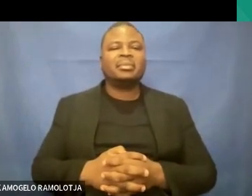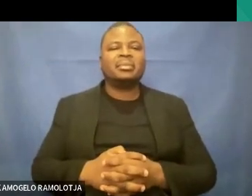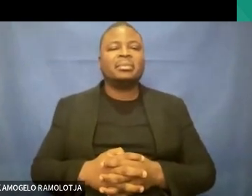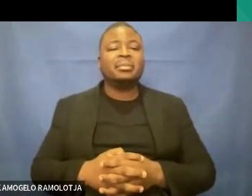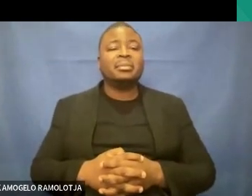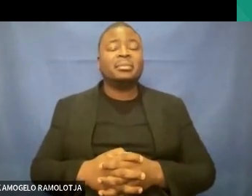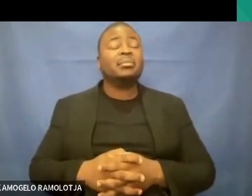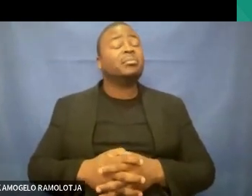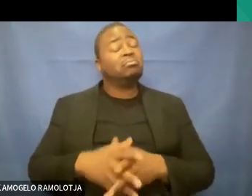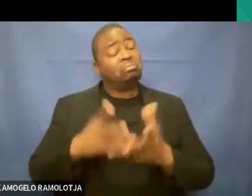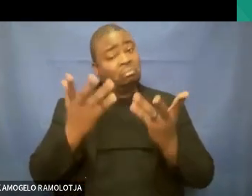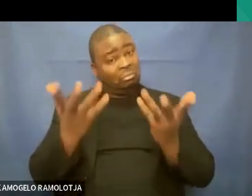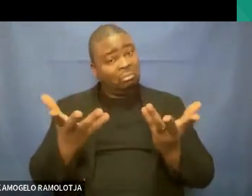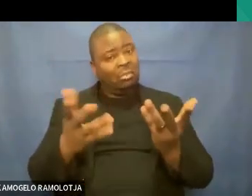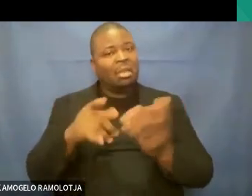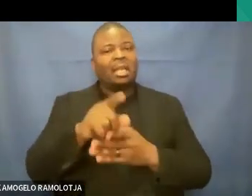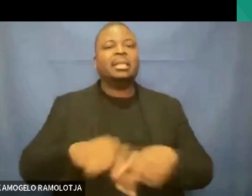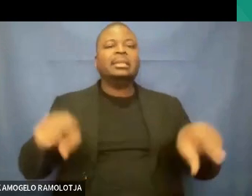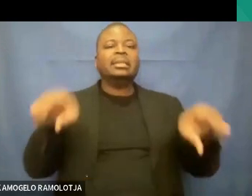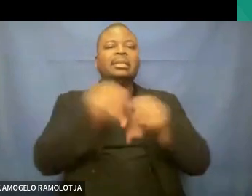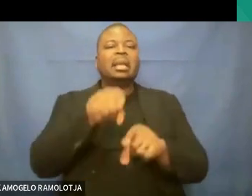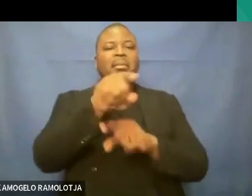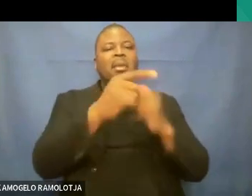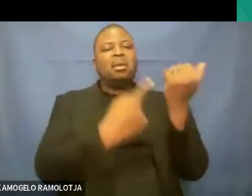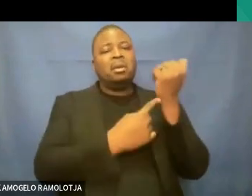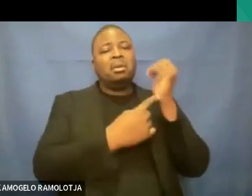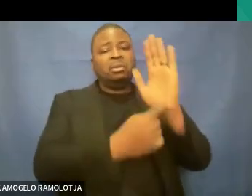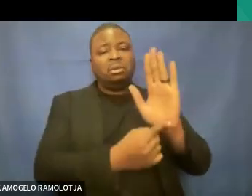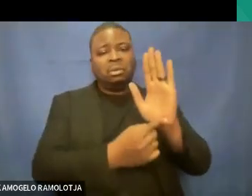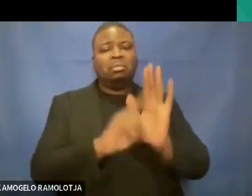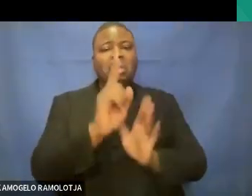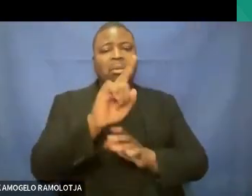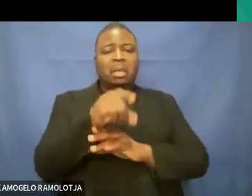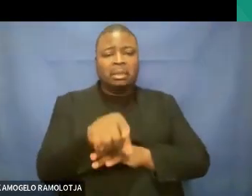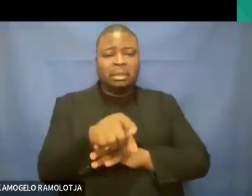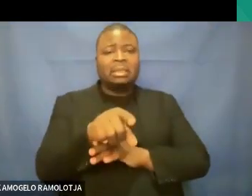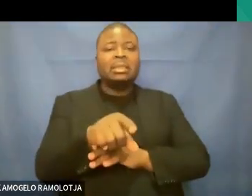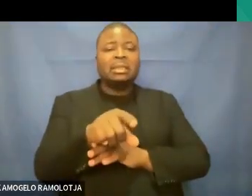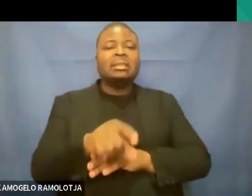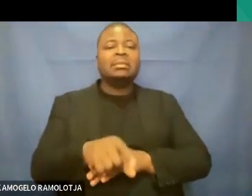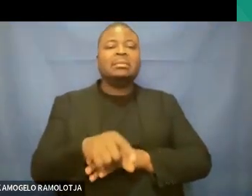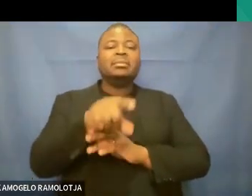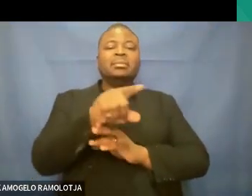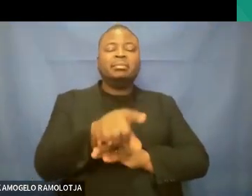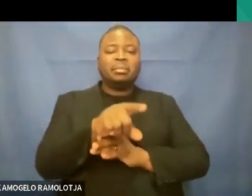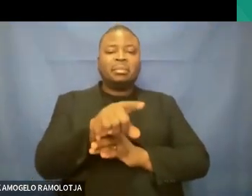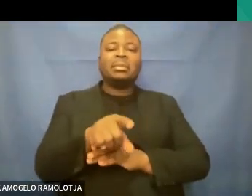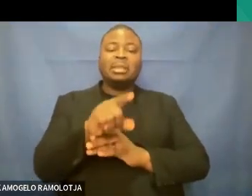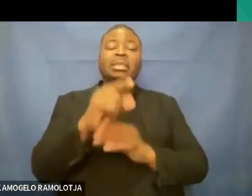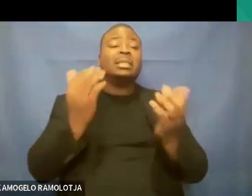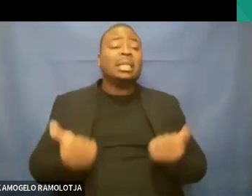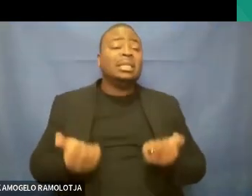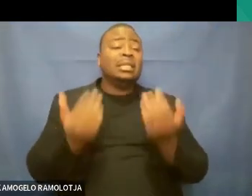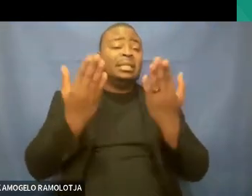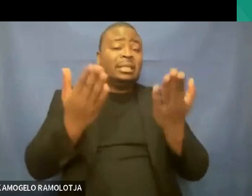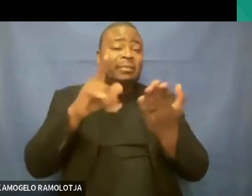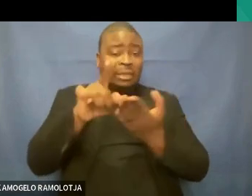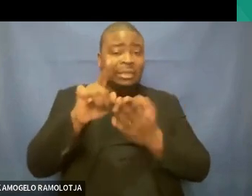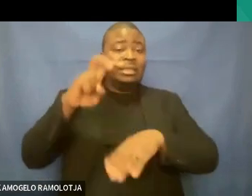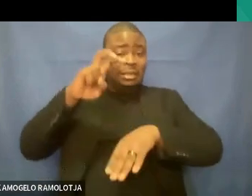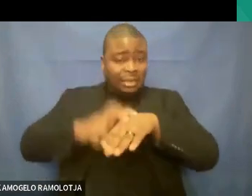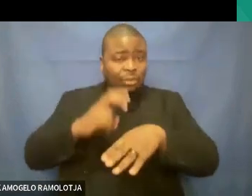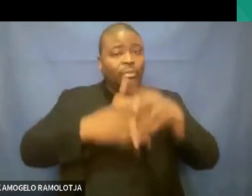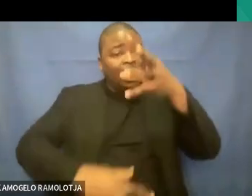So also what they have shown here, this is what basically they say that these are the services that needs to be provided